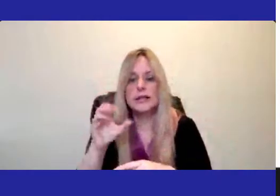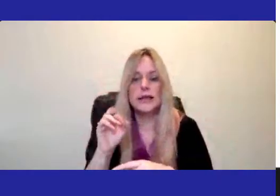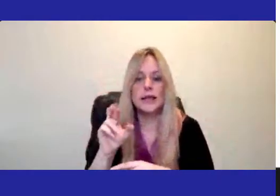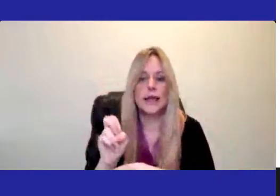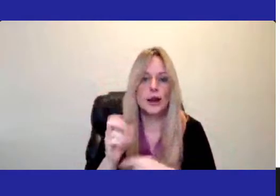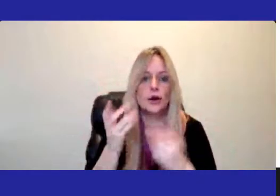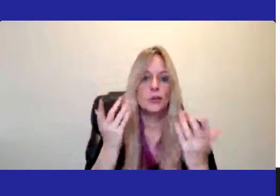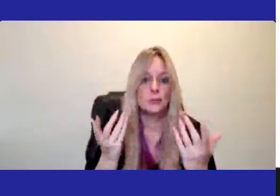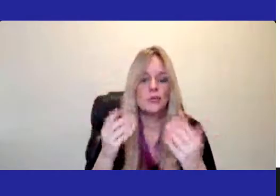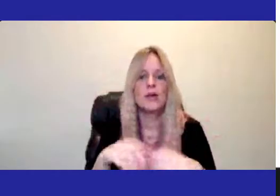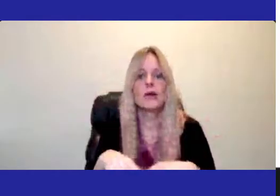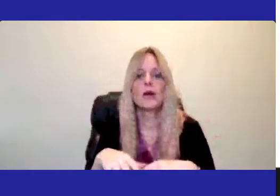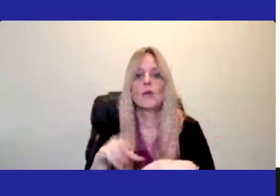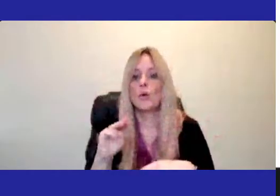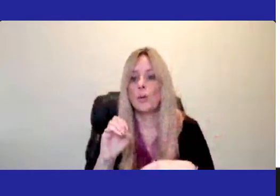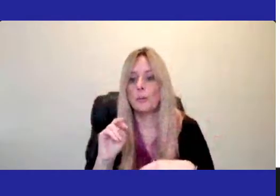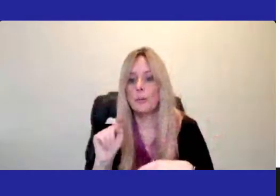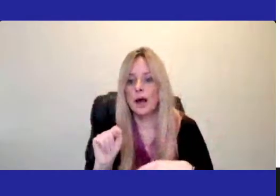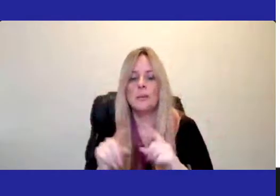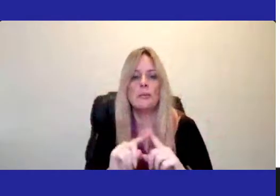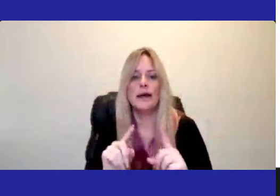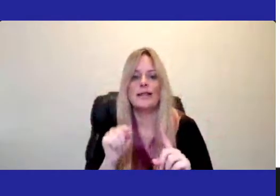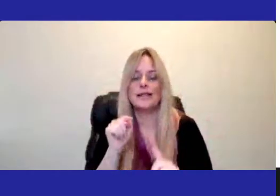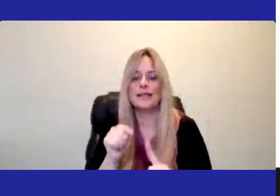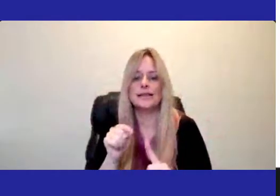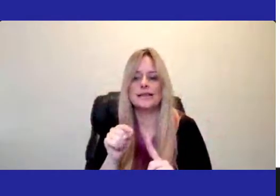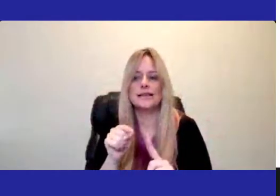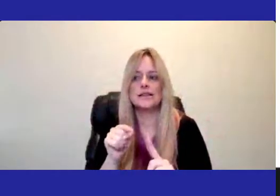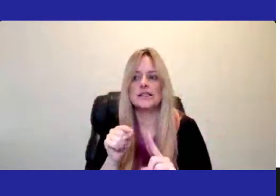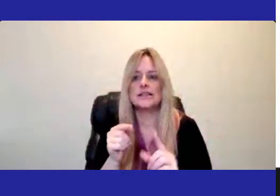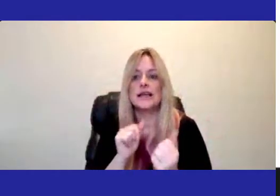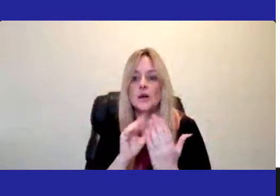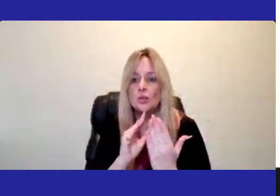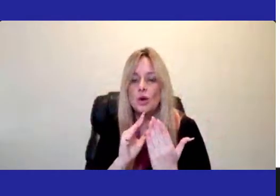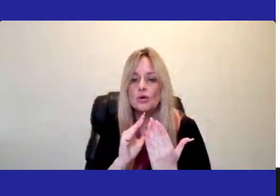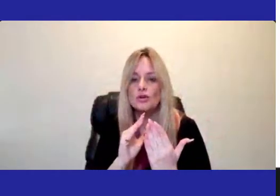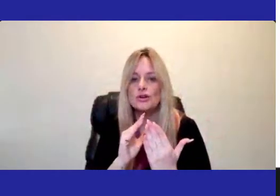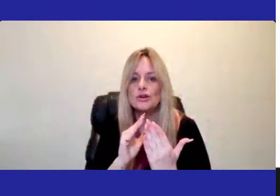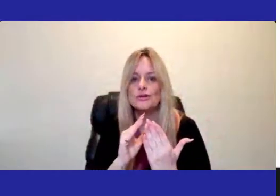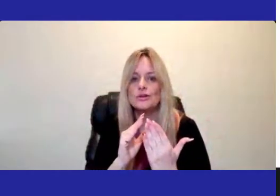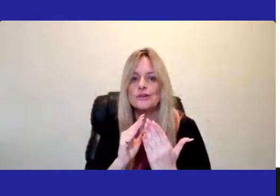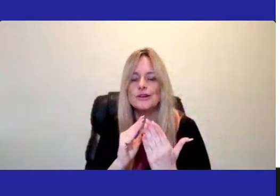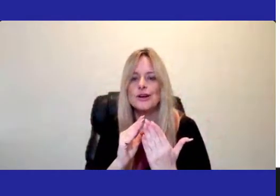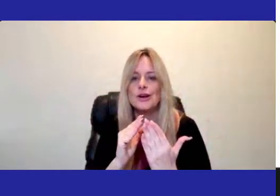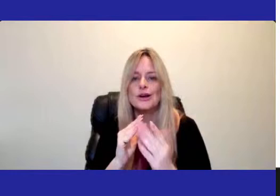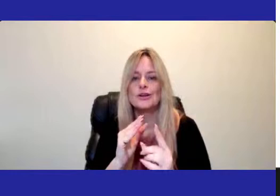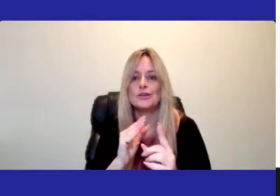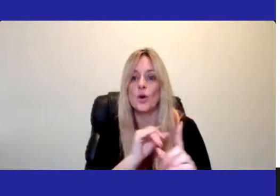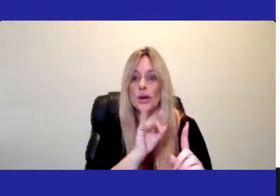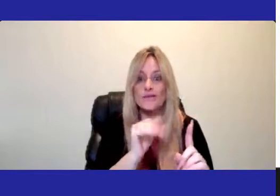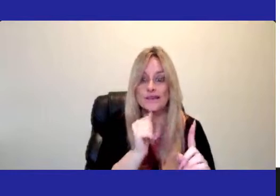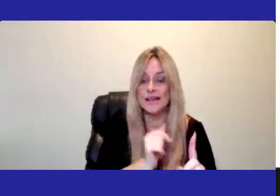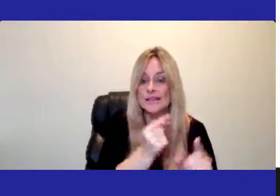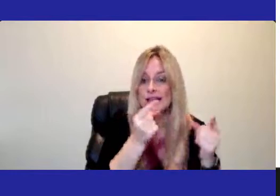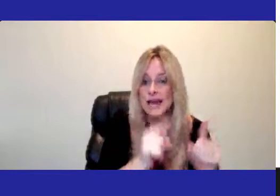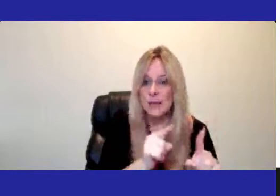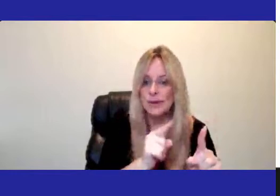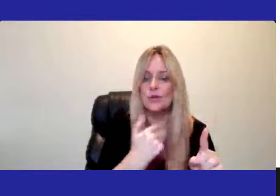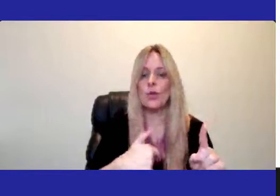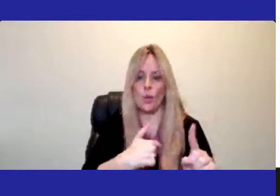thing. This is really a fail-safe mechanism. If it didn't happen, we, the plan, can reach out to that